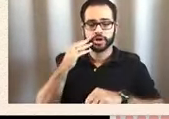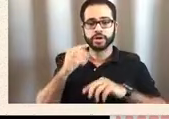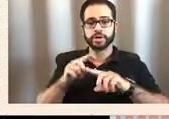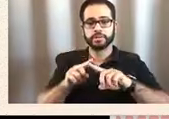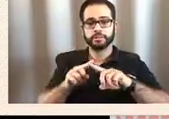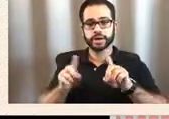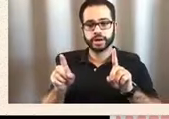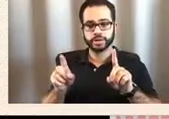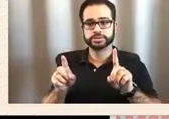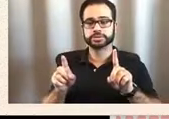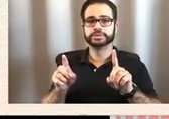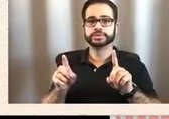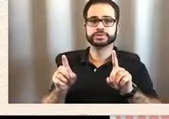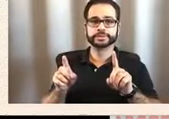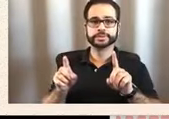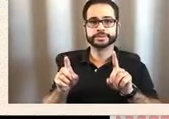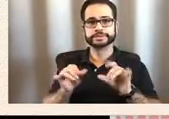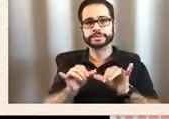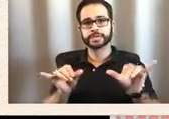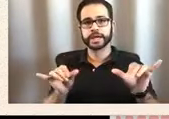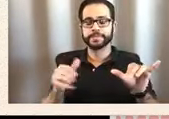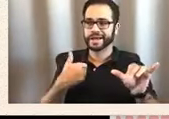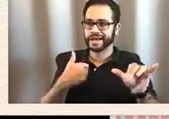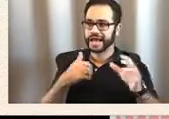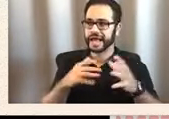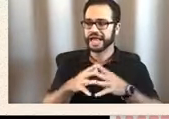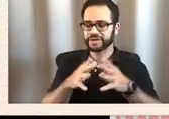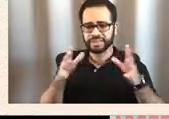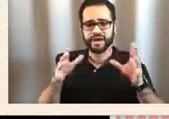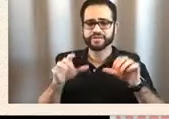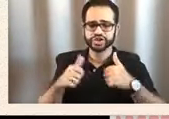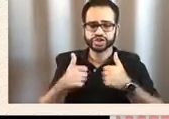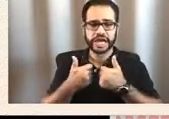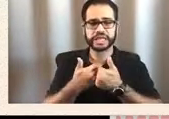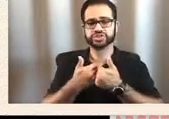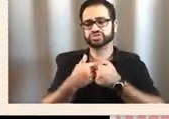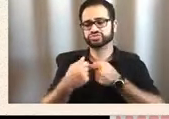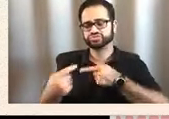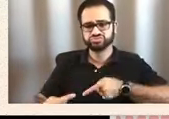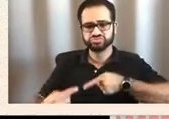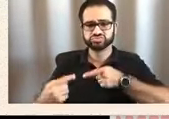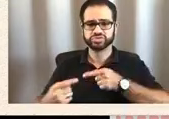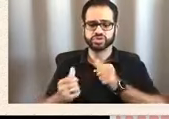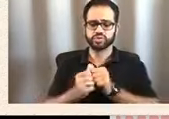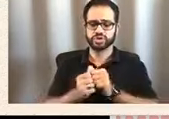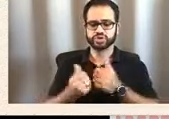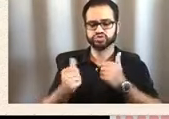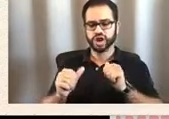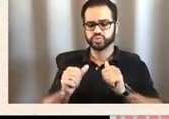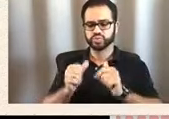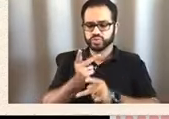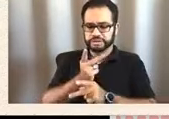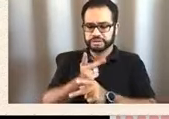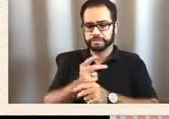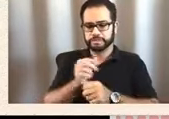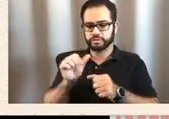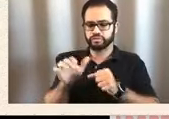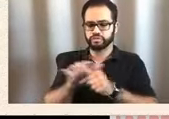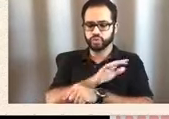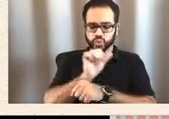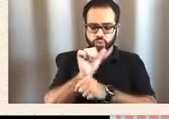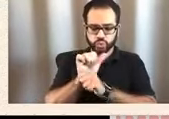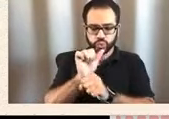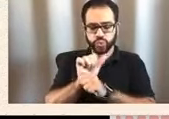of challenges and struggles with working full-time and keeping